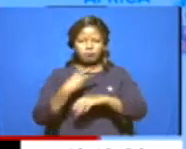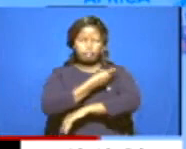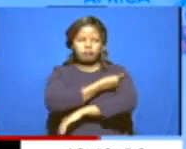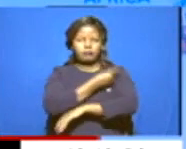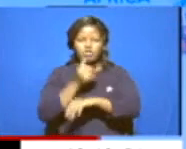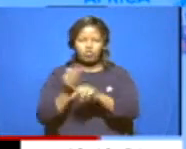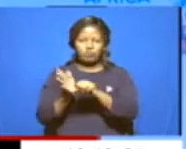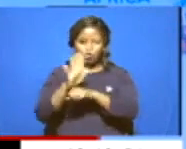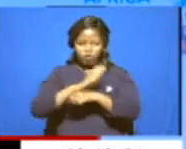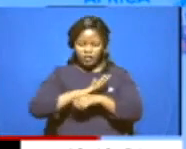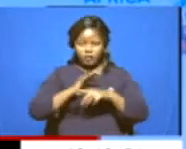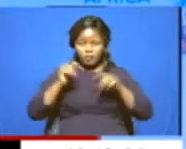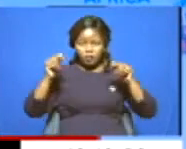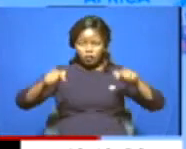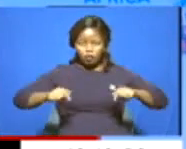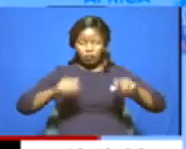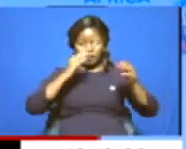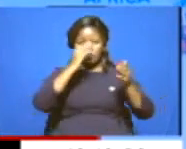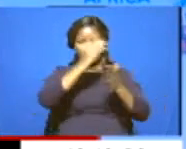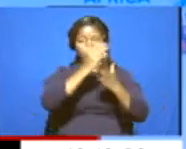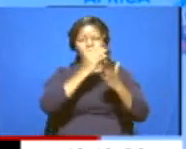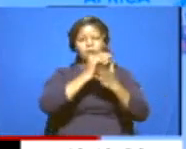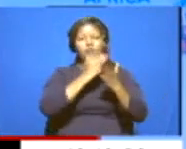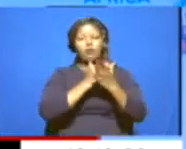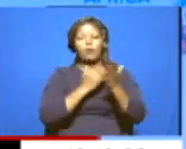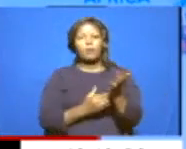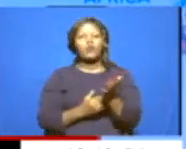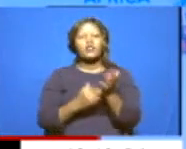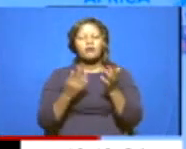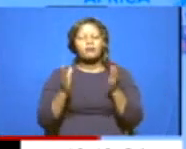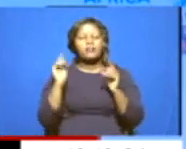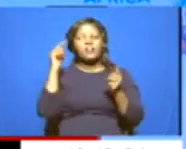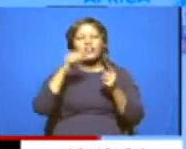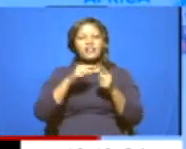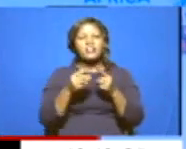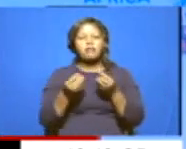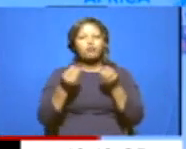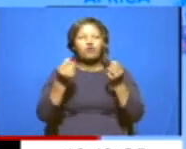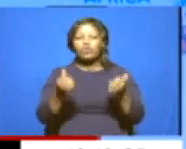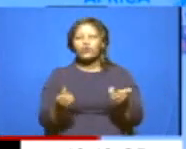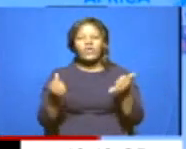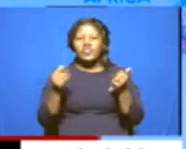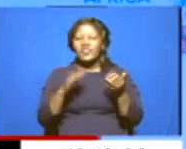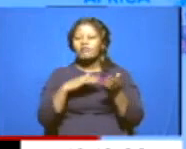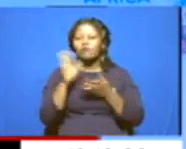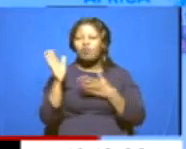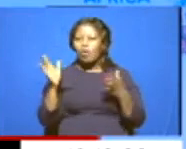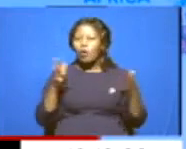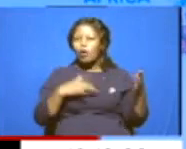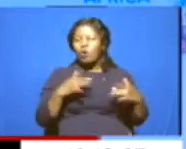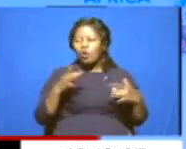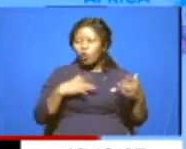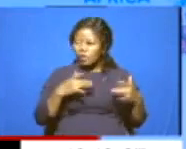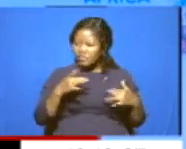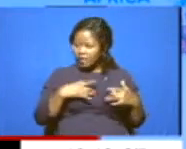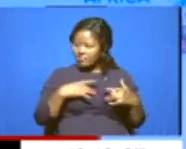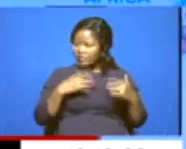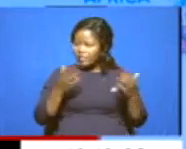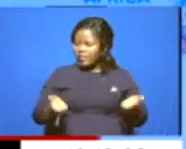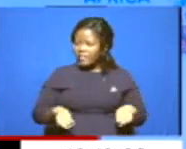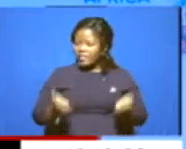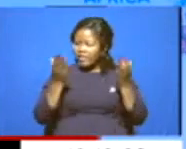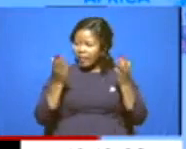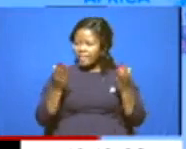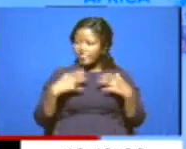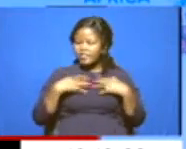Today's program was curated to address the most pressing concerns in enhancing healthcare supply